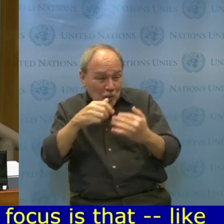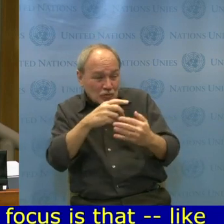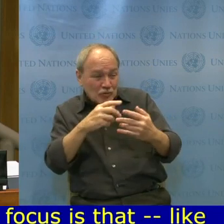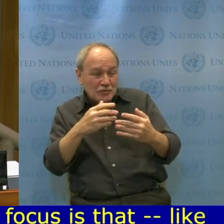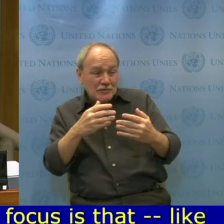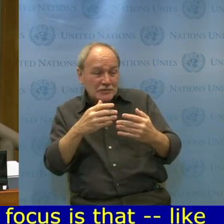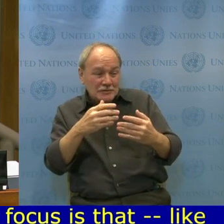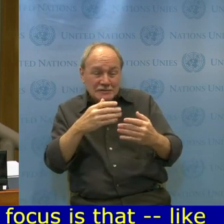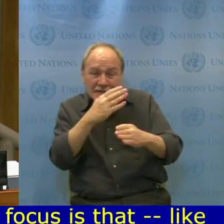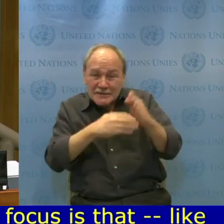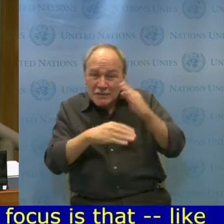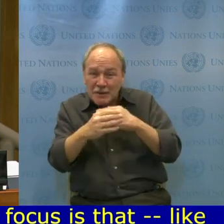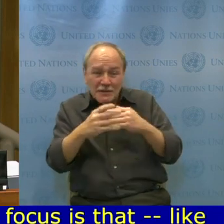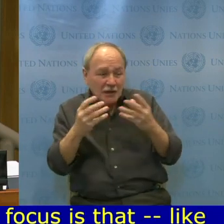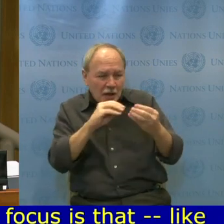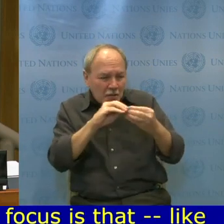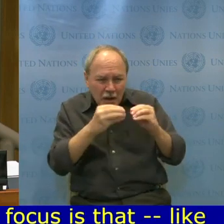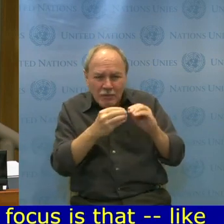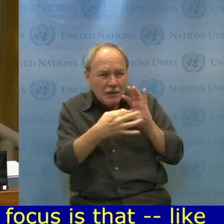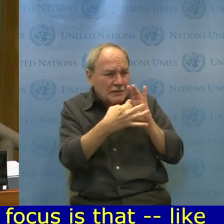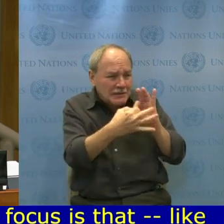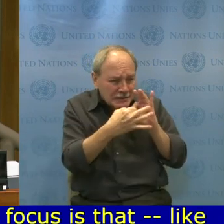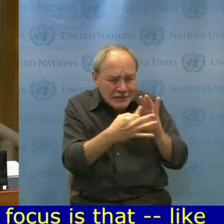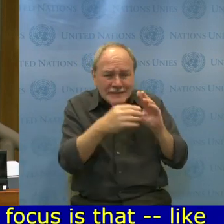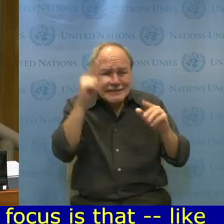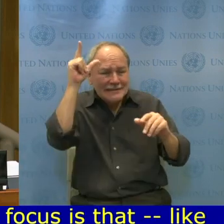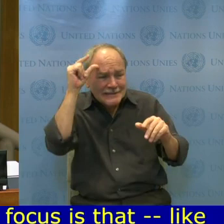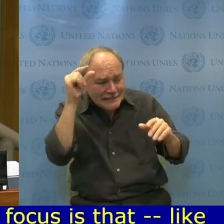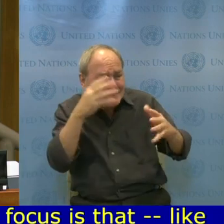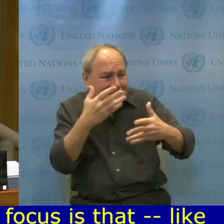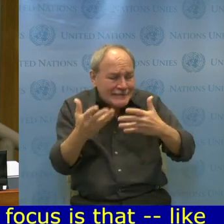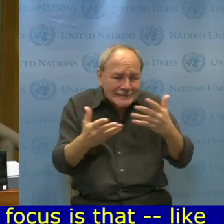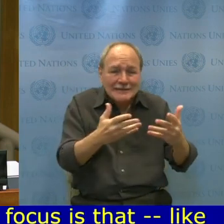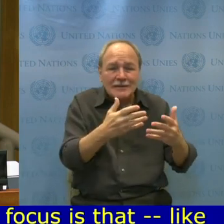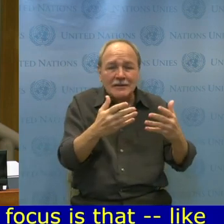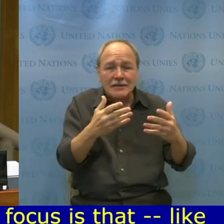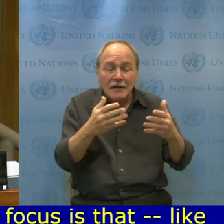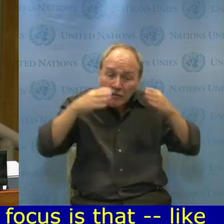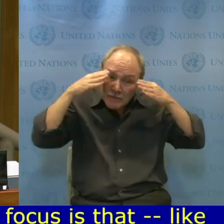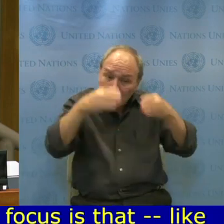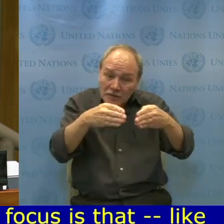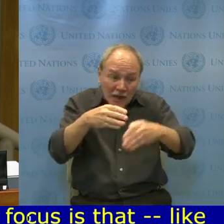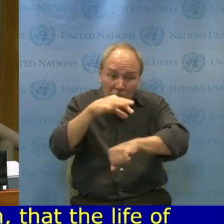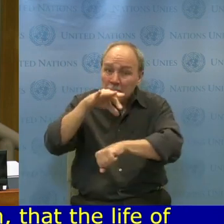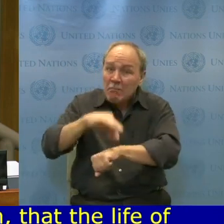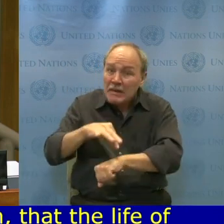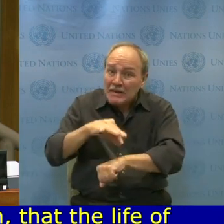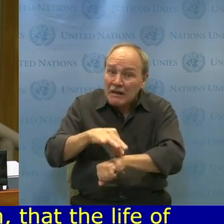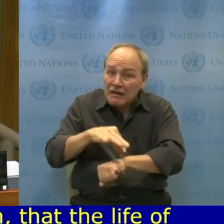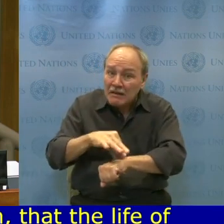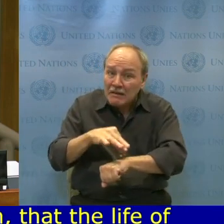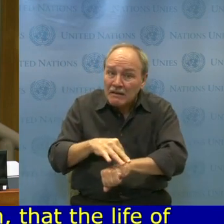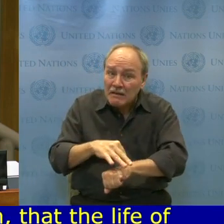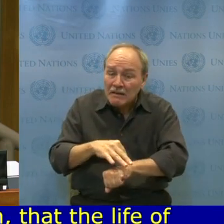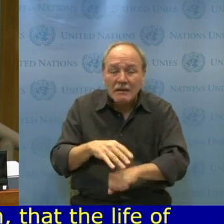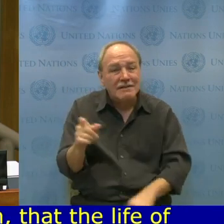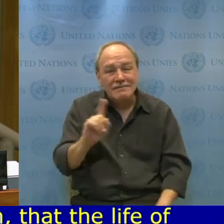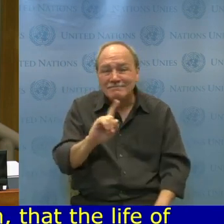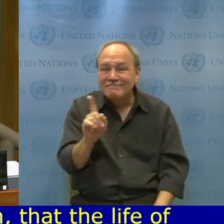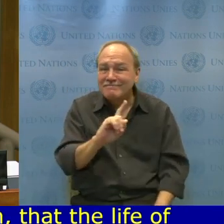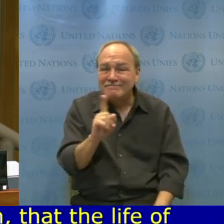is not limited only in the medical sphere, like many people